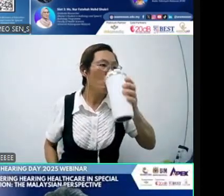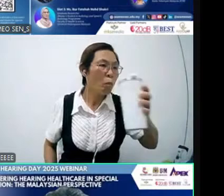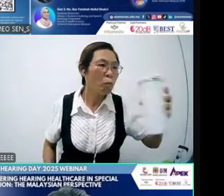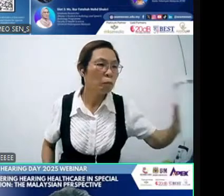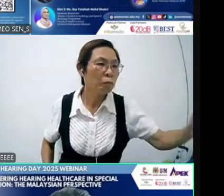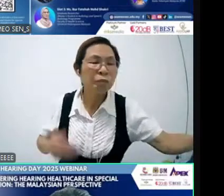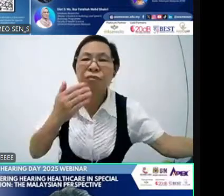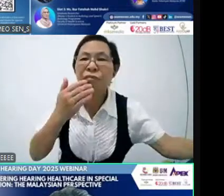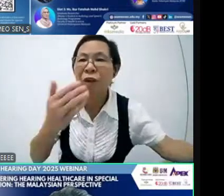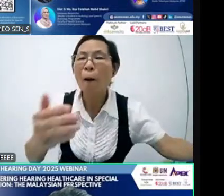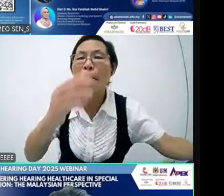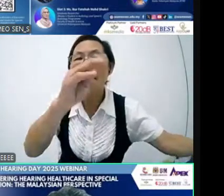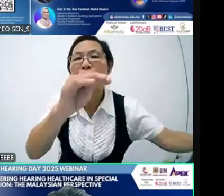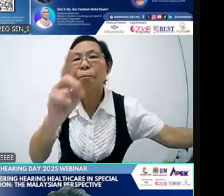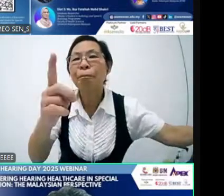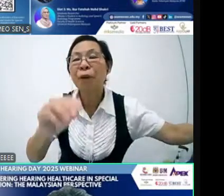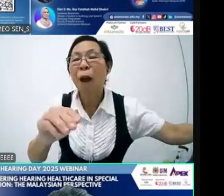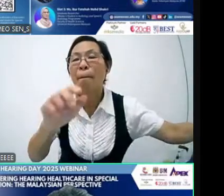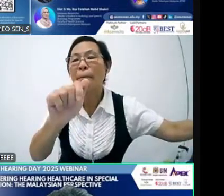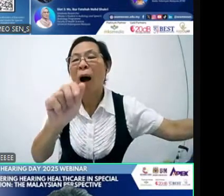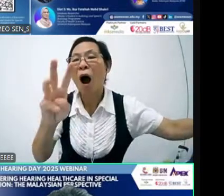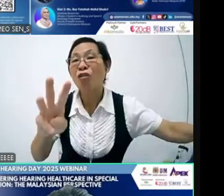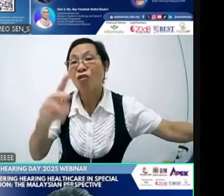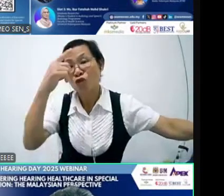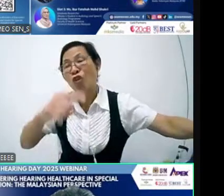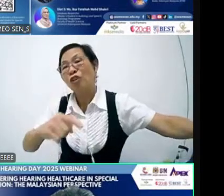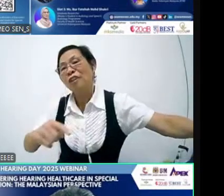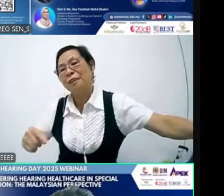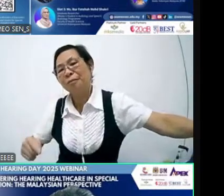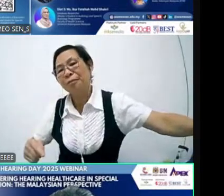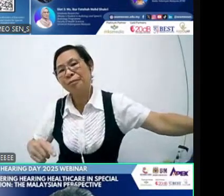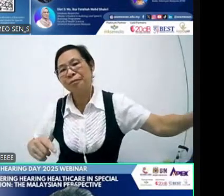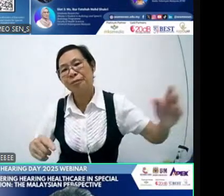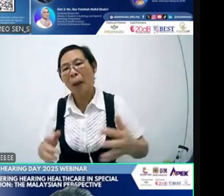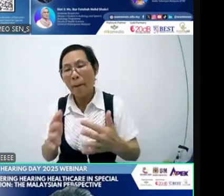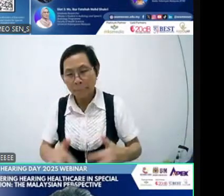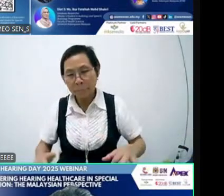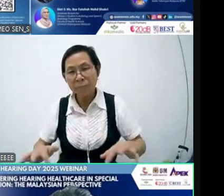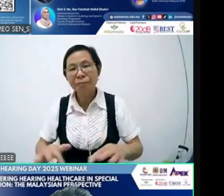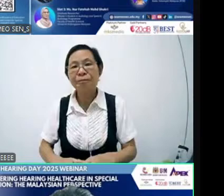Thank you, Madam Au, for the informative speech.